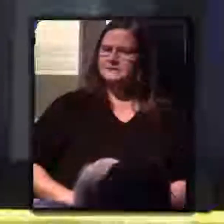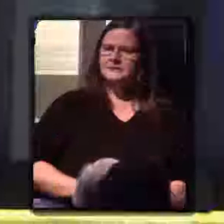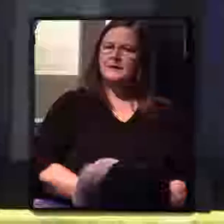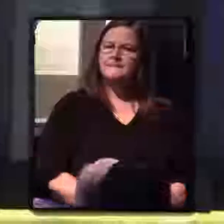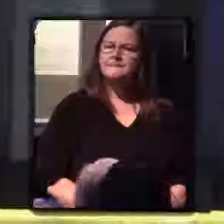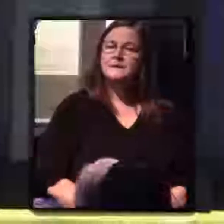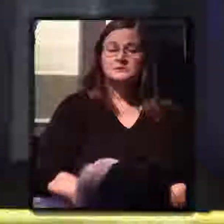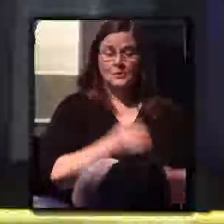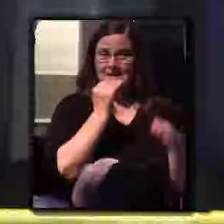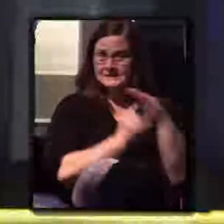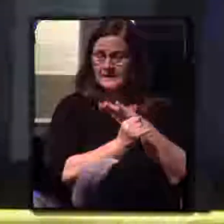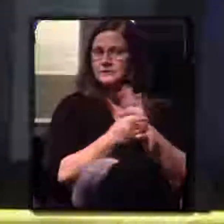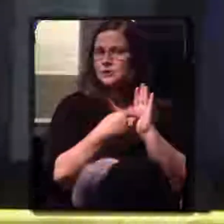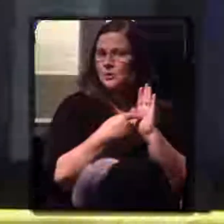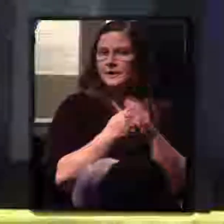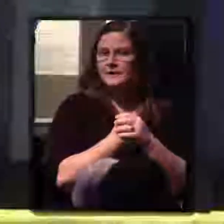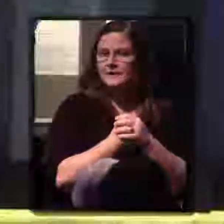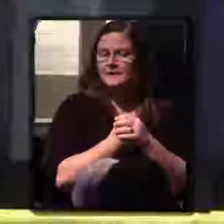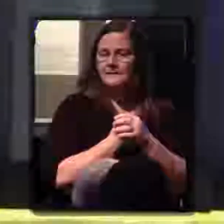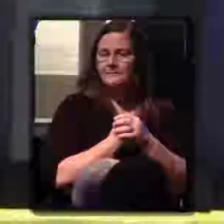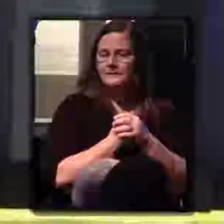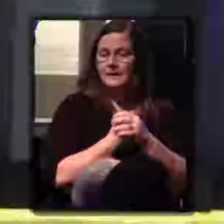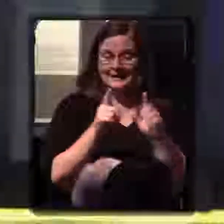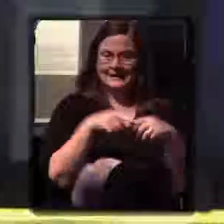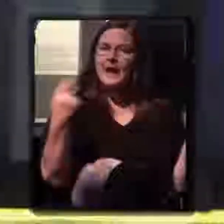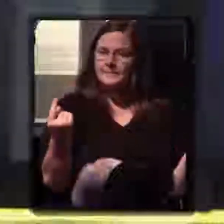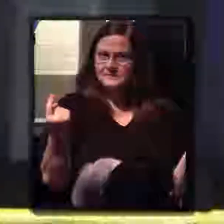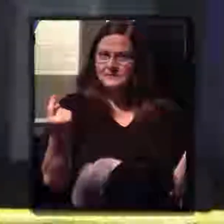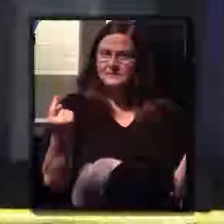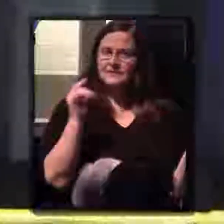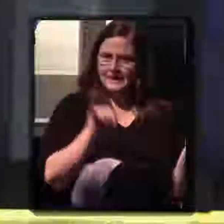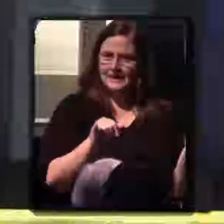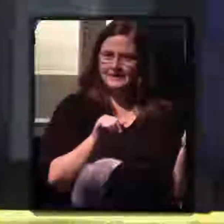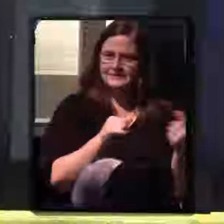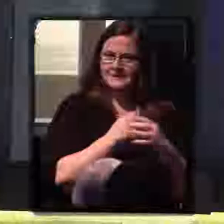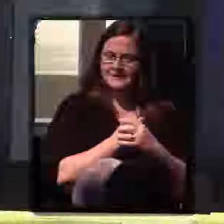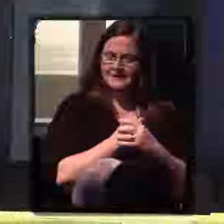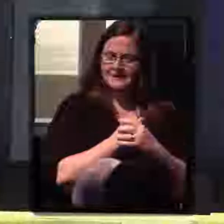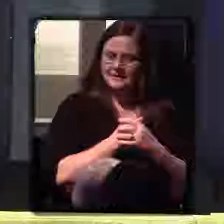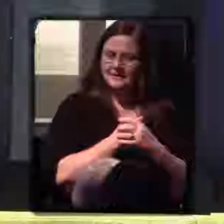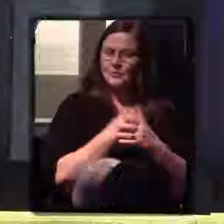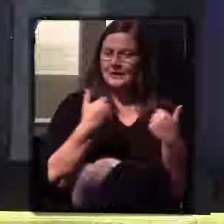They stood for the power and might of kings. And so Isaiah is telling us that